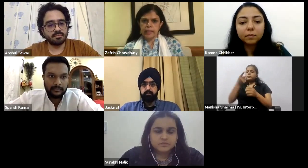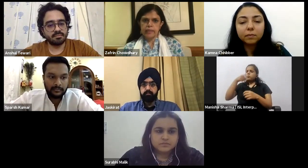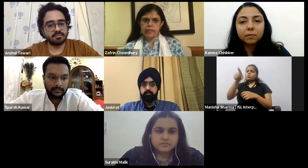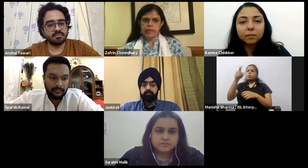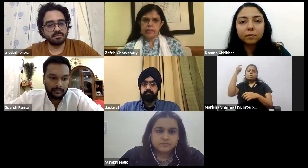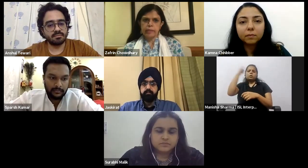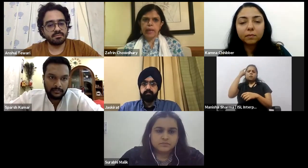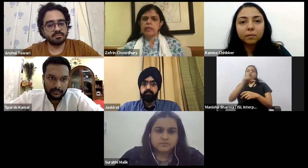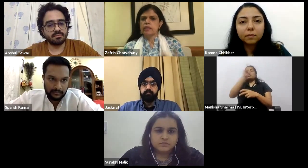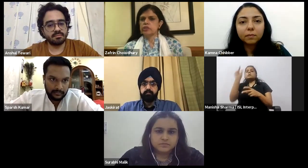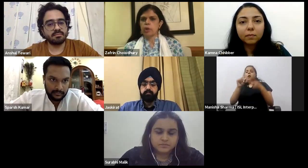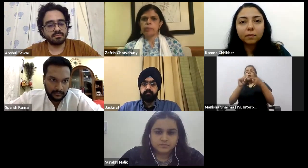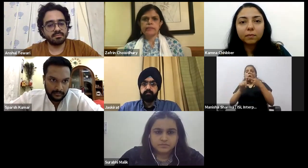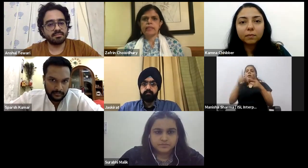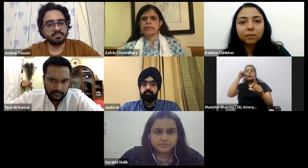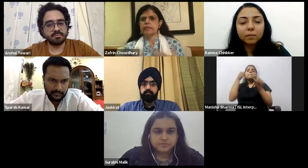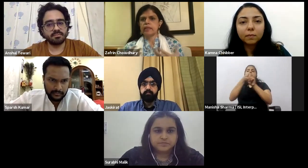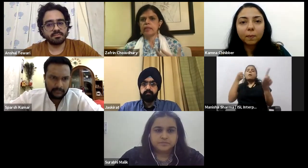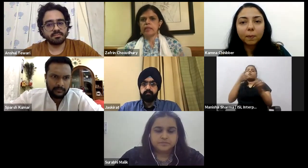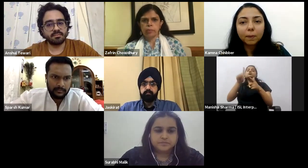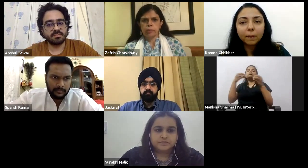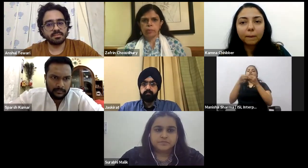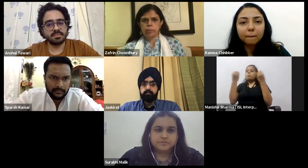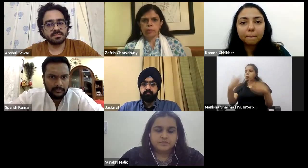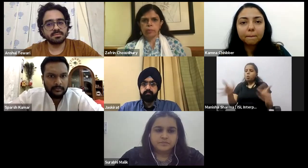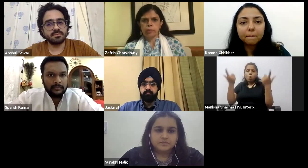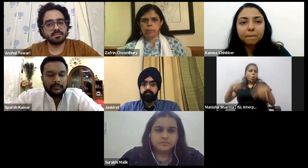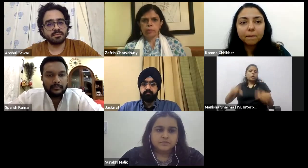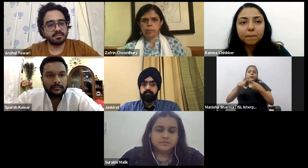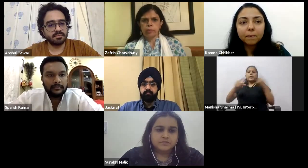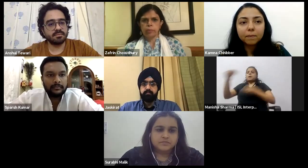the secondary impact, the joblessness, the economic